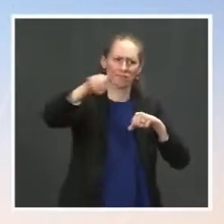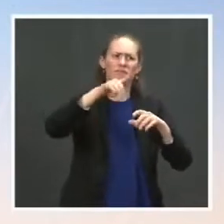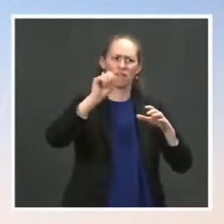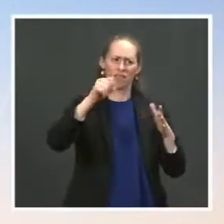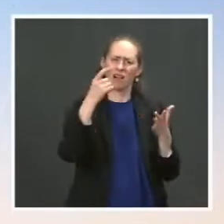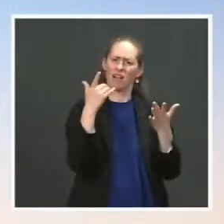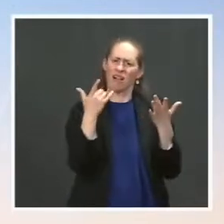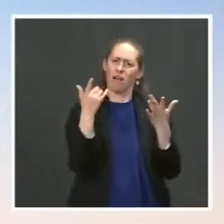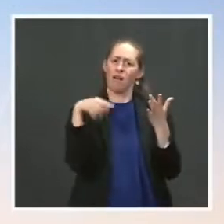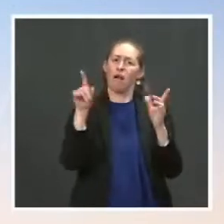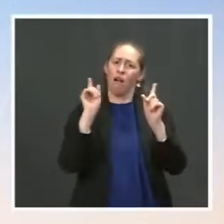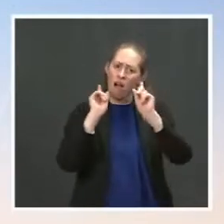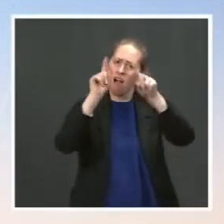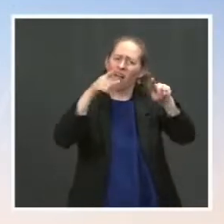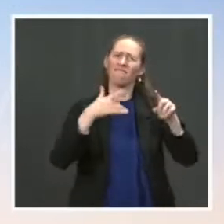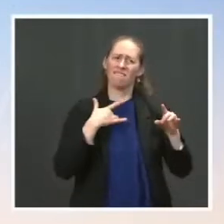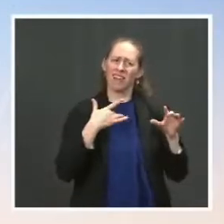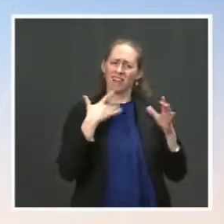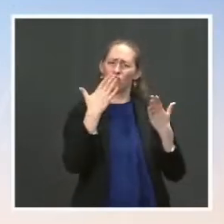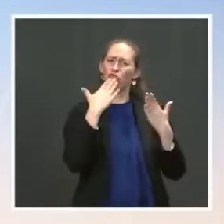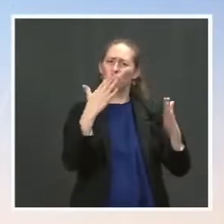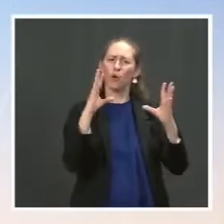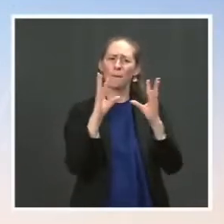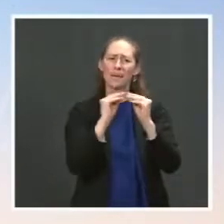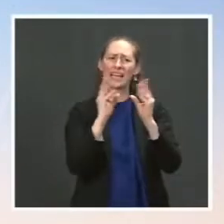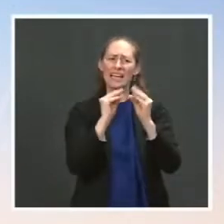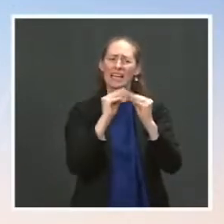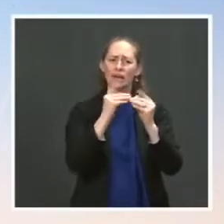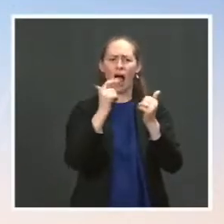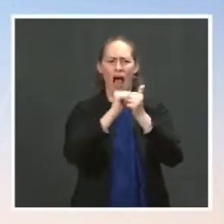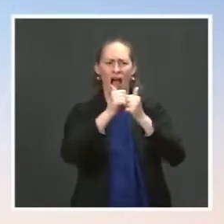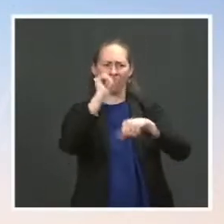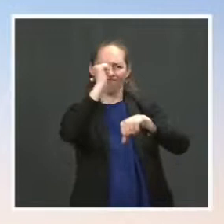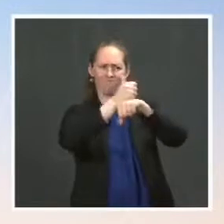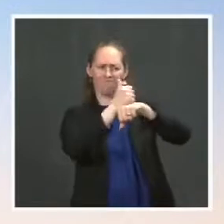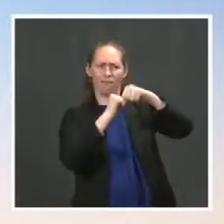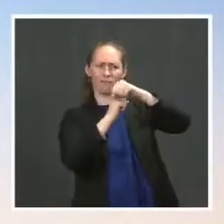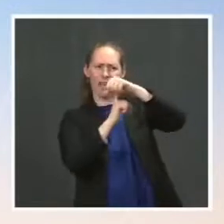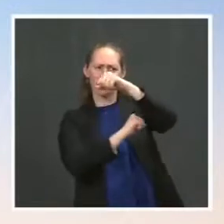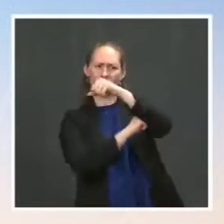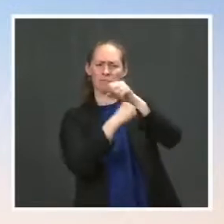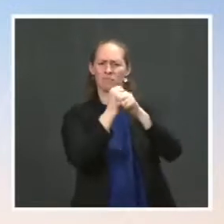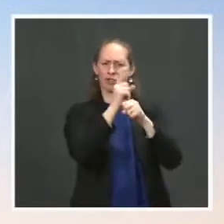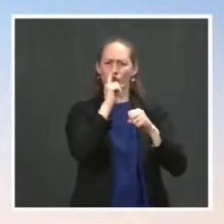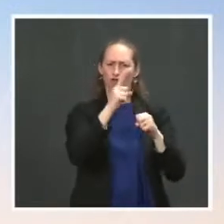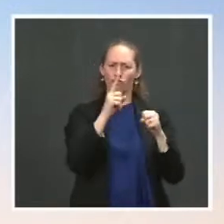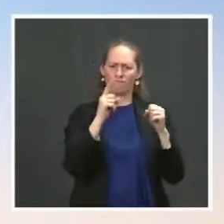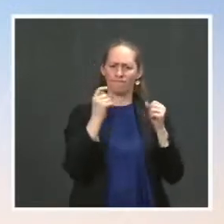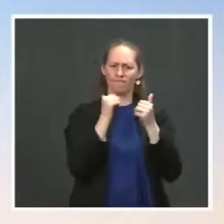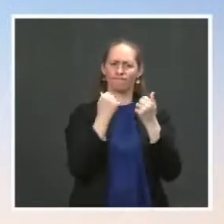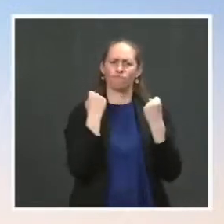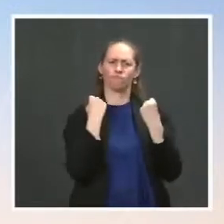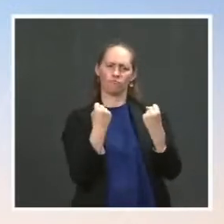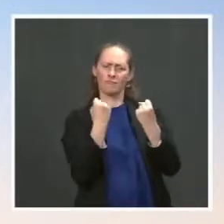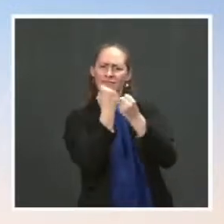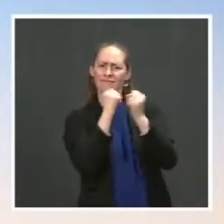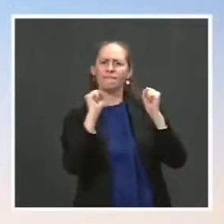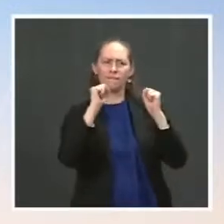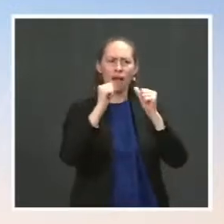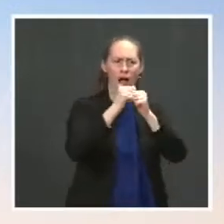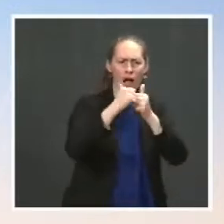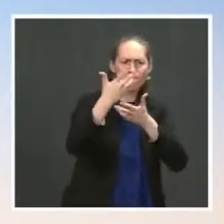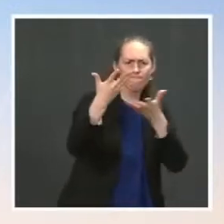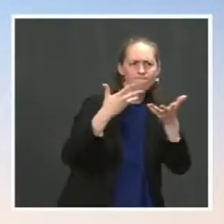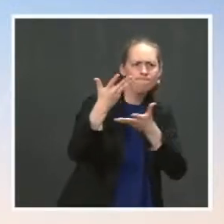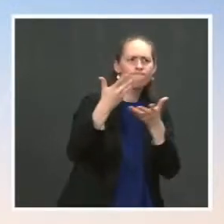These meetings, in our view, lay the foundation to build on the already strong bilateral dialogue we have with the administration at all levels, and we'll